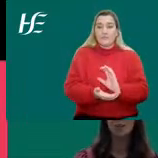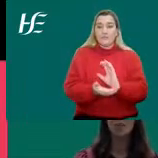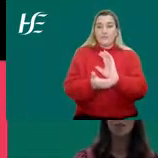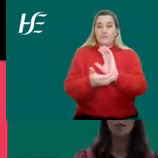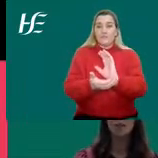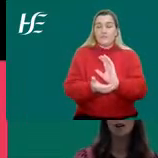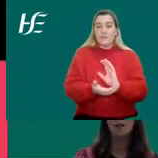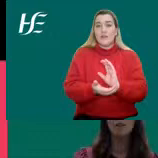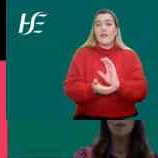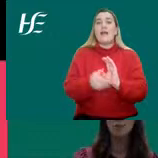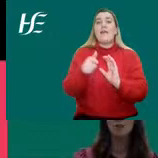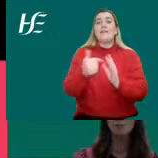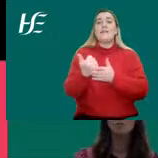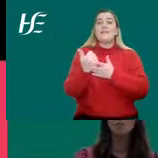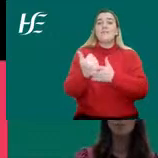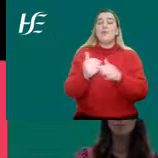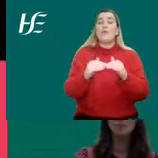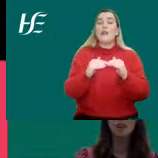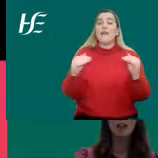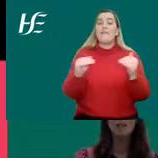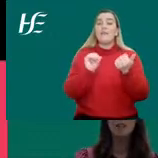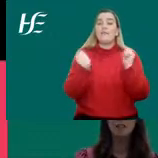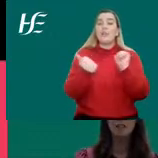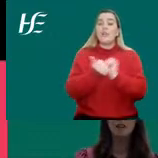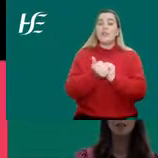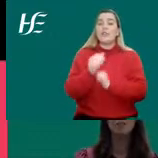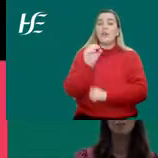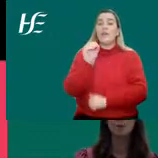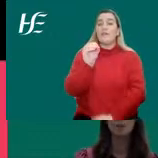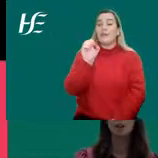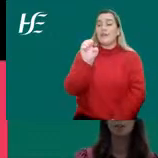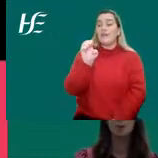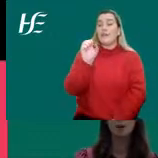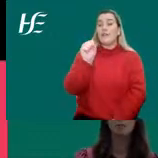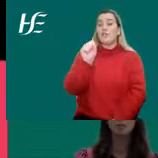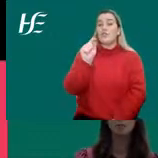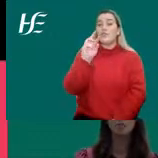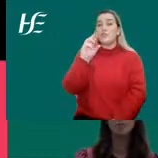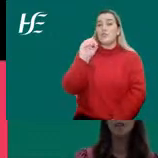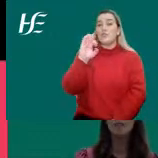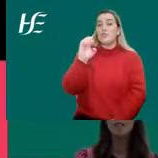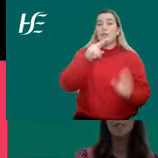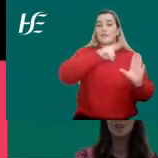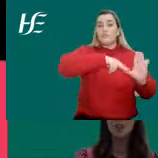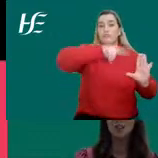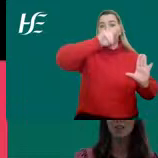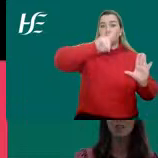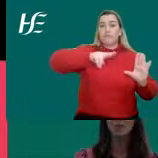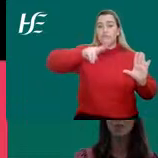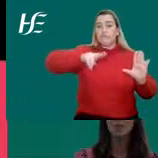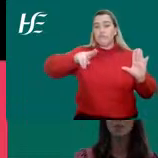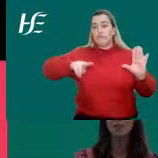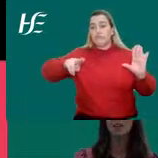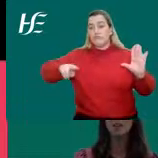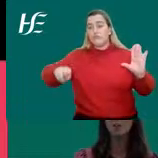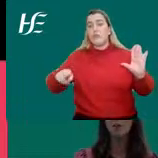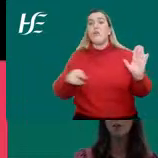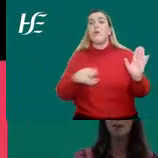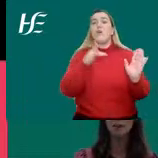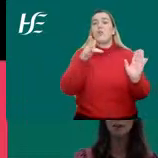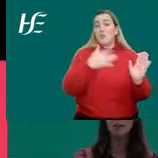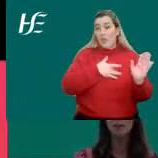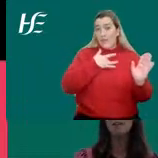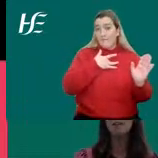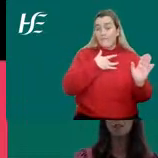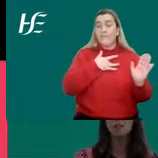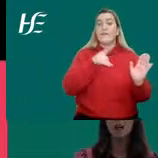the levels of estrogen as they decline throughout the lifespan. These changes can result in the